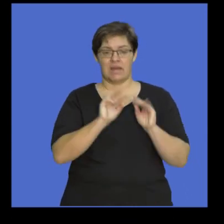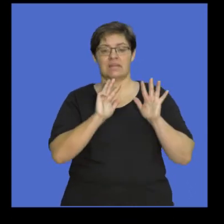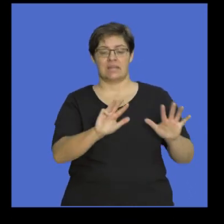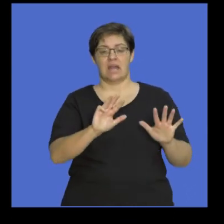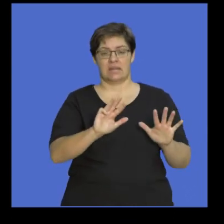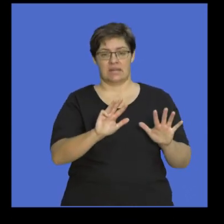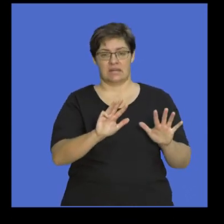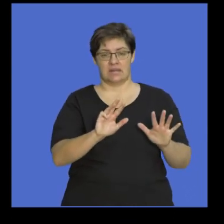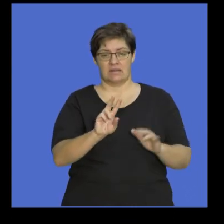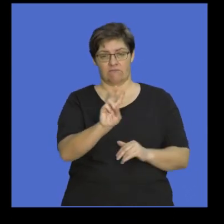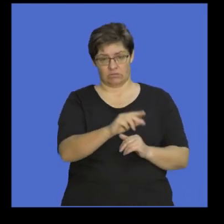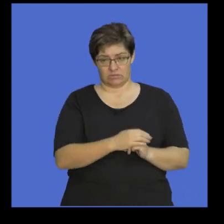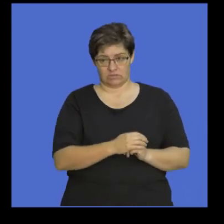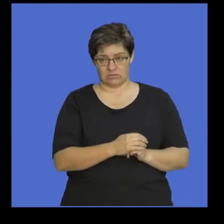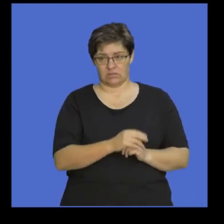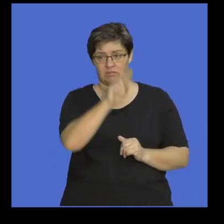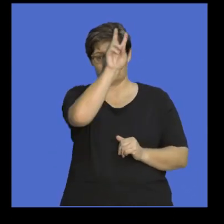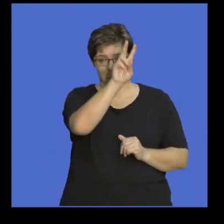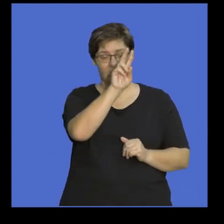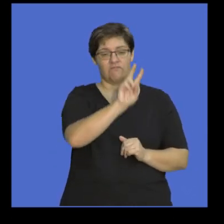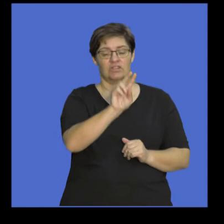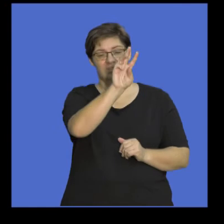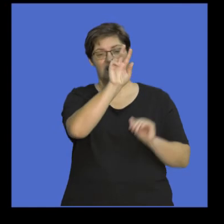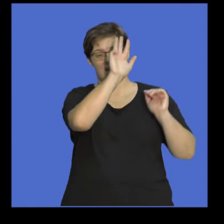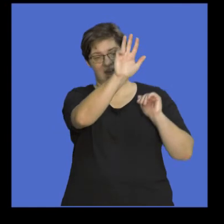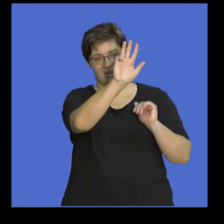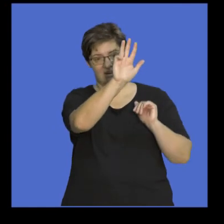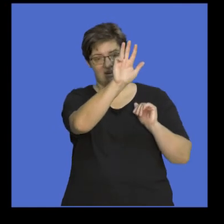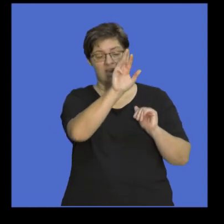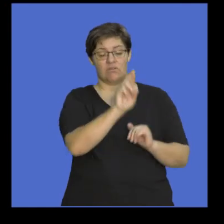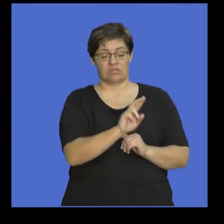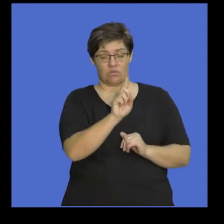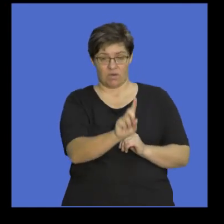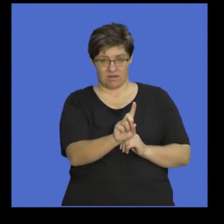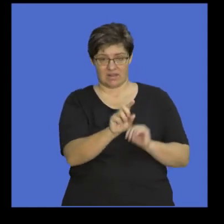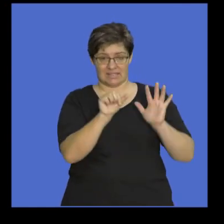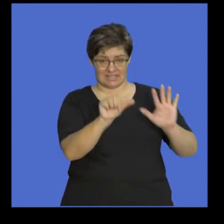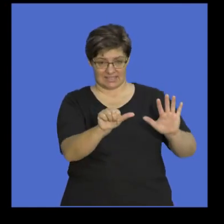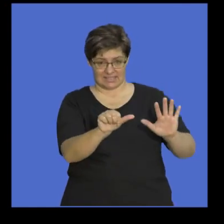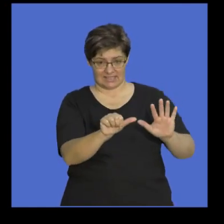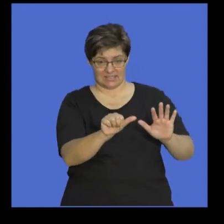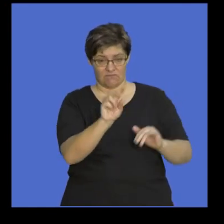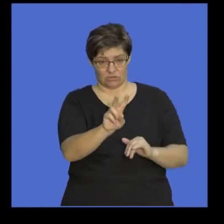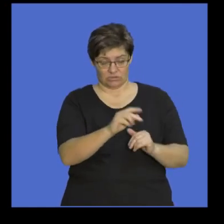the voltage was actually 9 volts because the other resistor one across it was 6